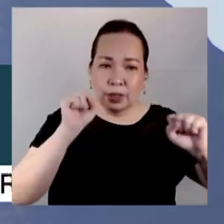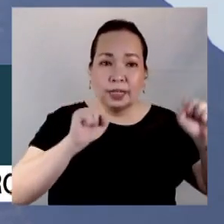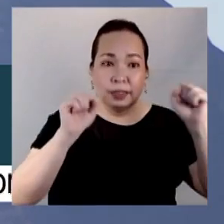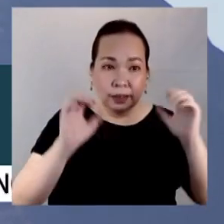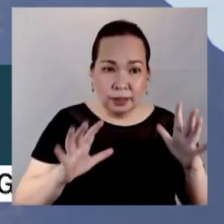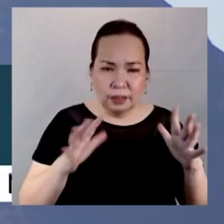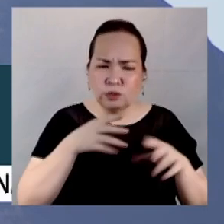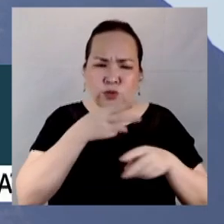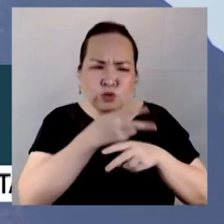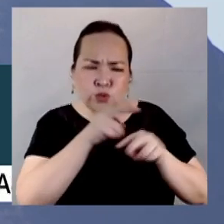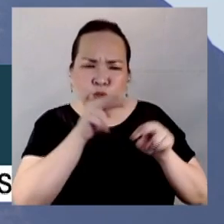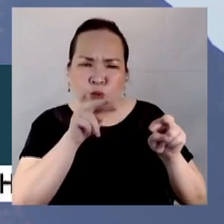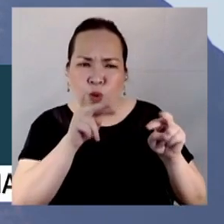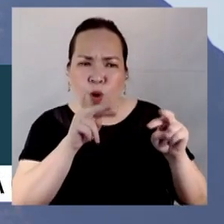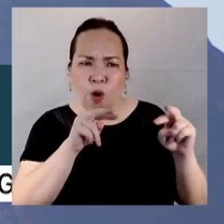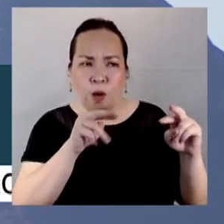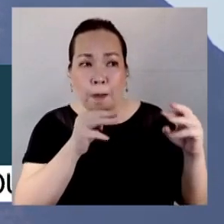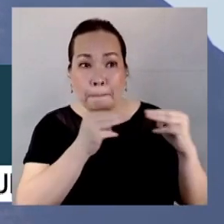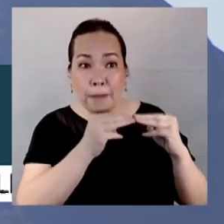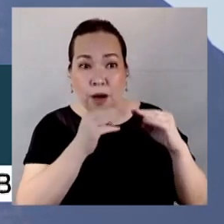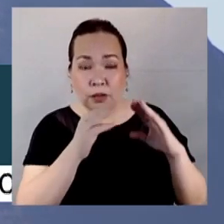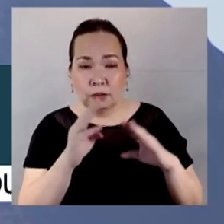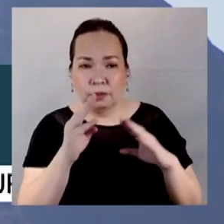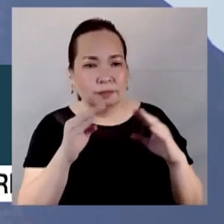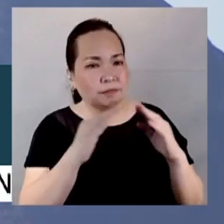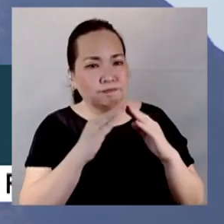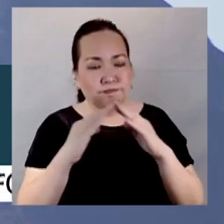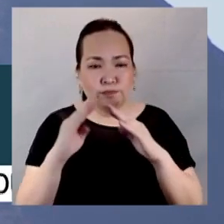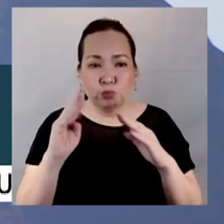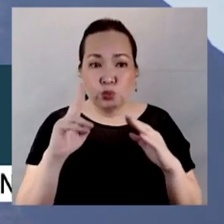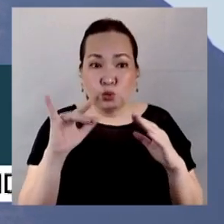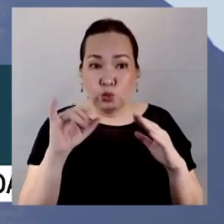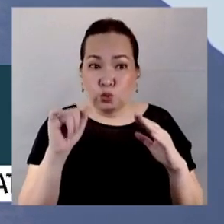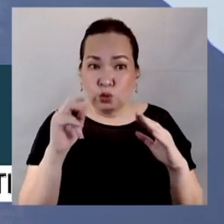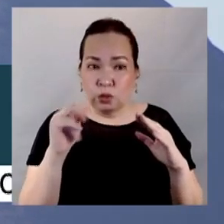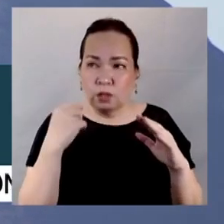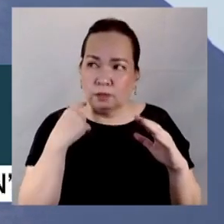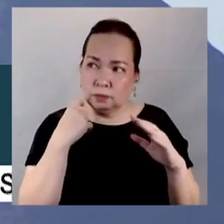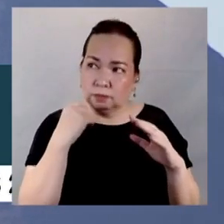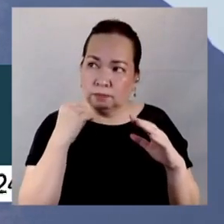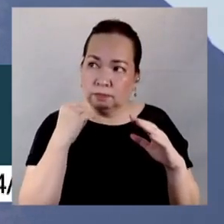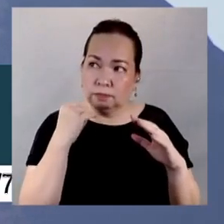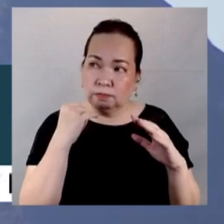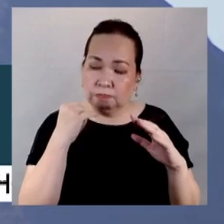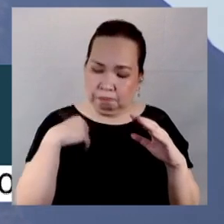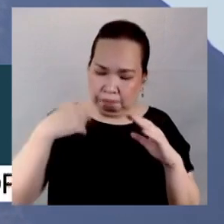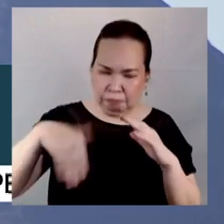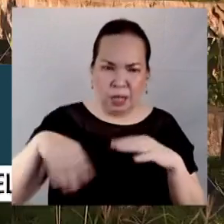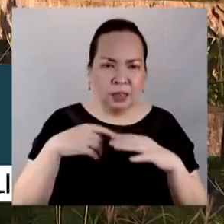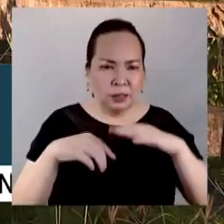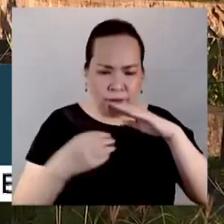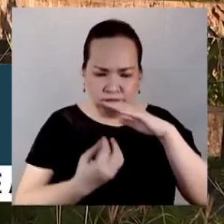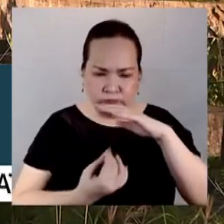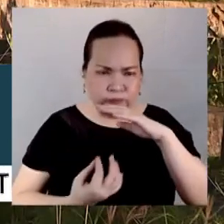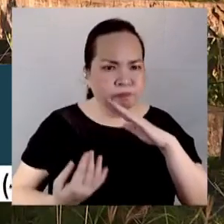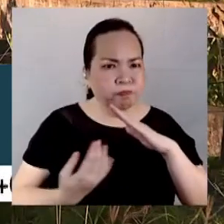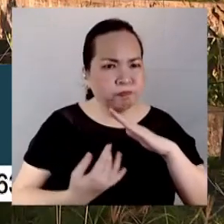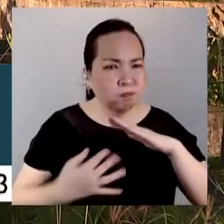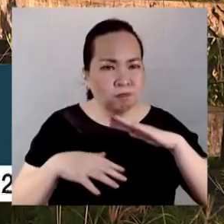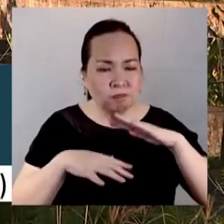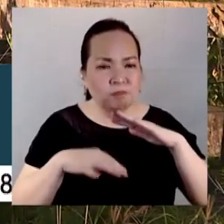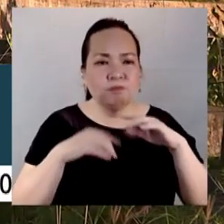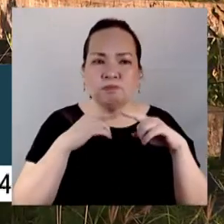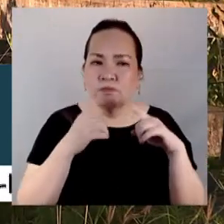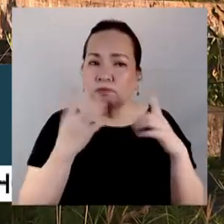Bulusan following an increase in volcanic activity around 11:30 evening. Cebu's resident volcanologist April Dominguiano